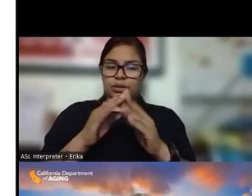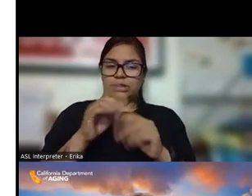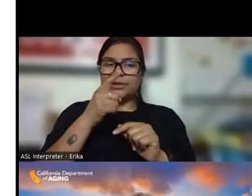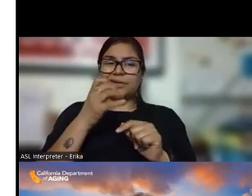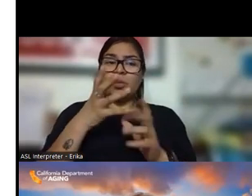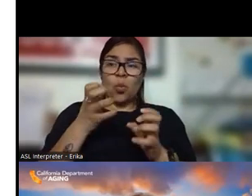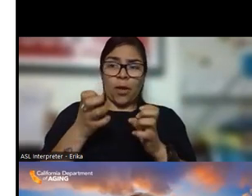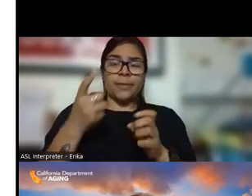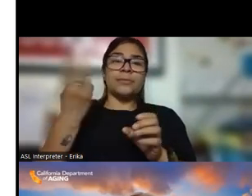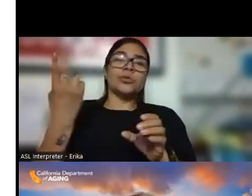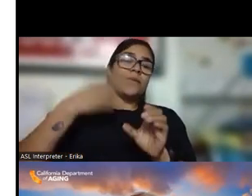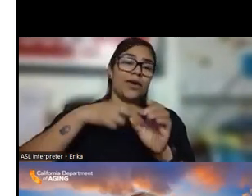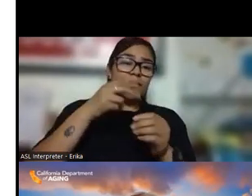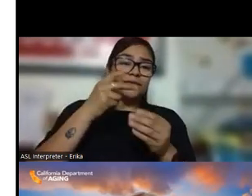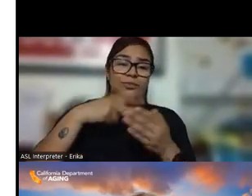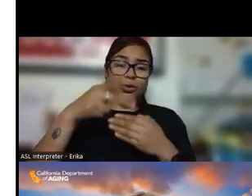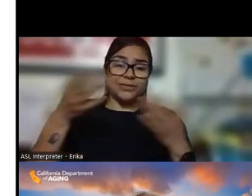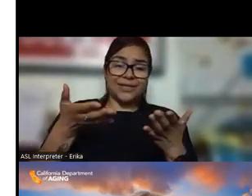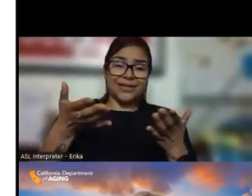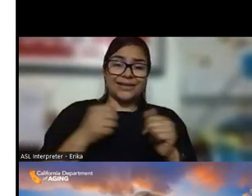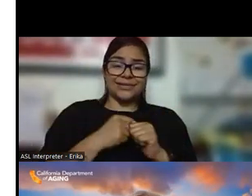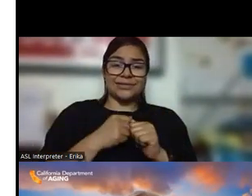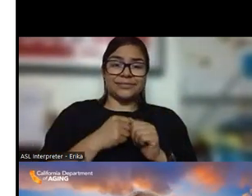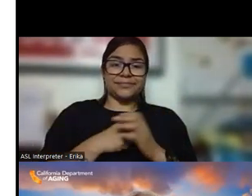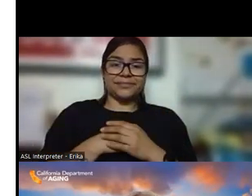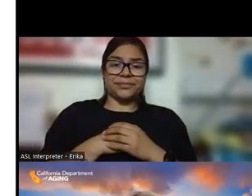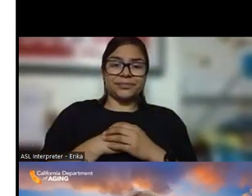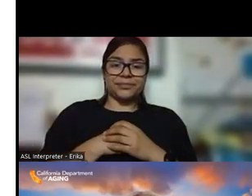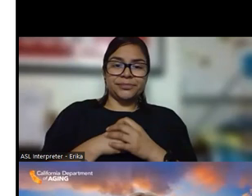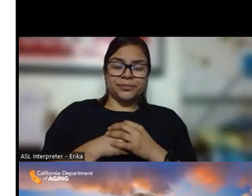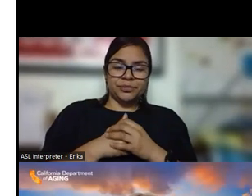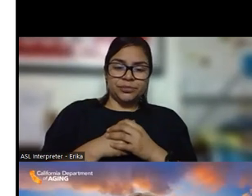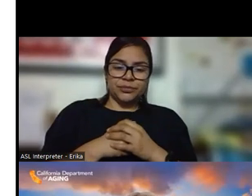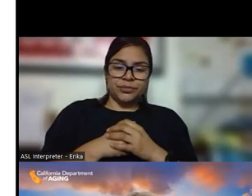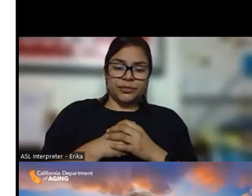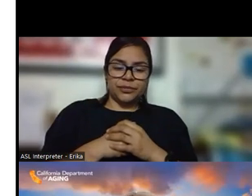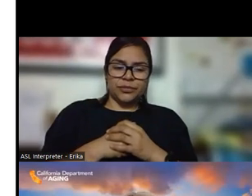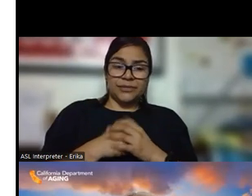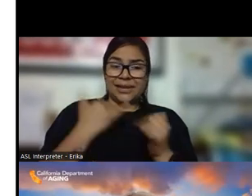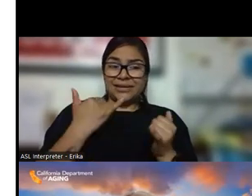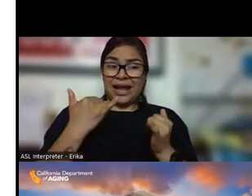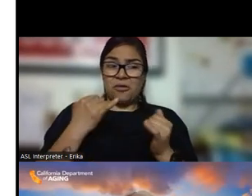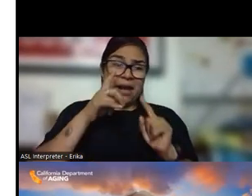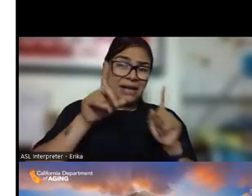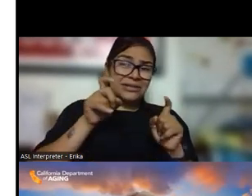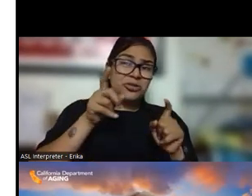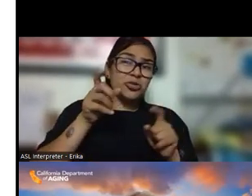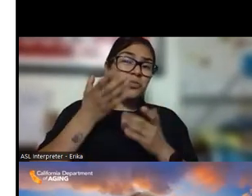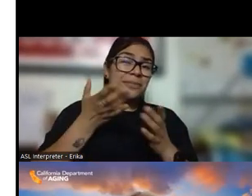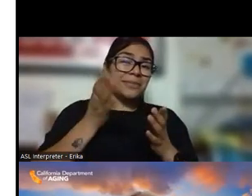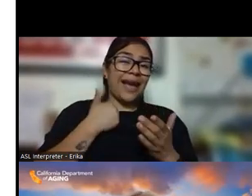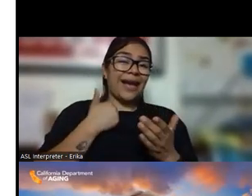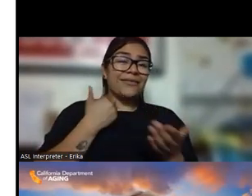this. Does anyone have any questions, comments, or suggestions about this program? I'm quite grateful for